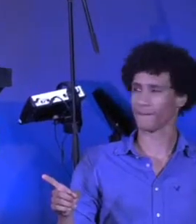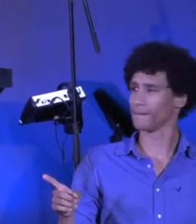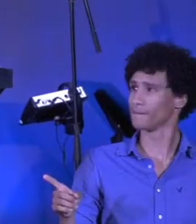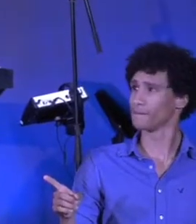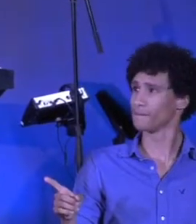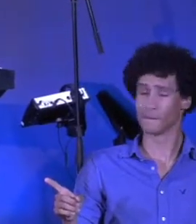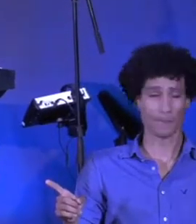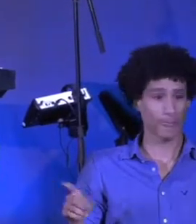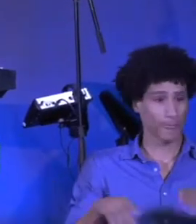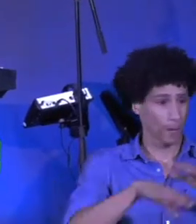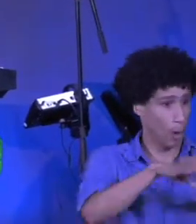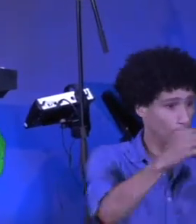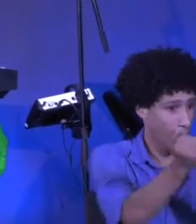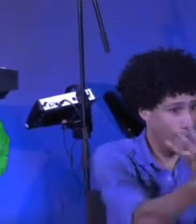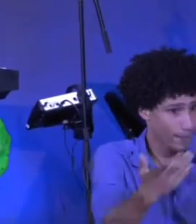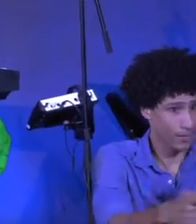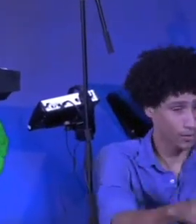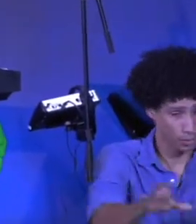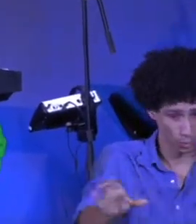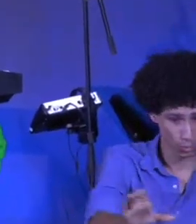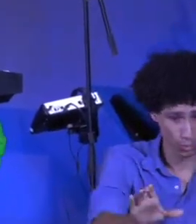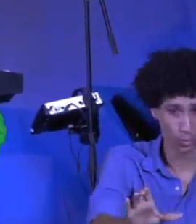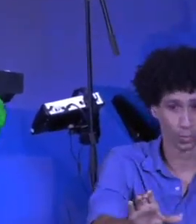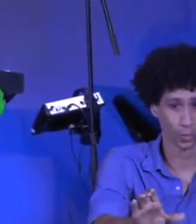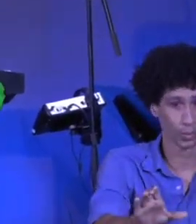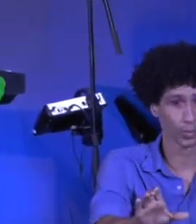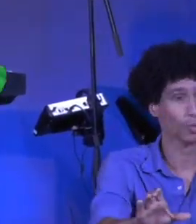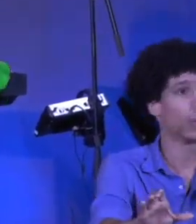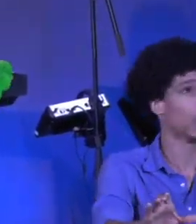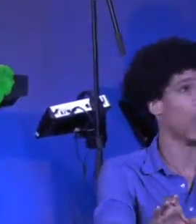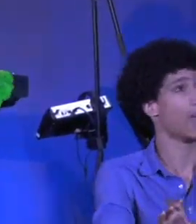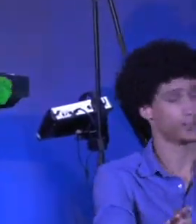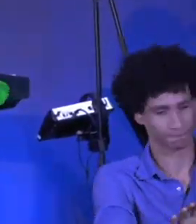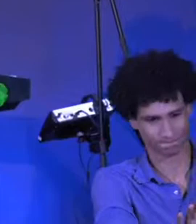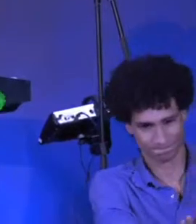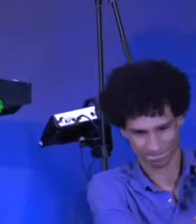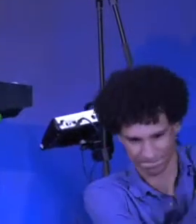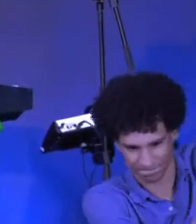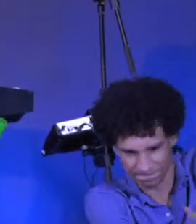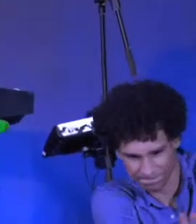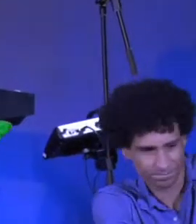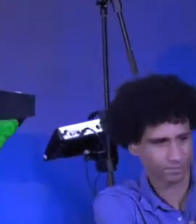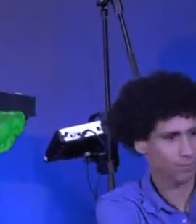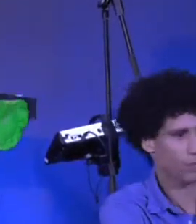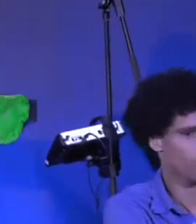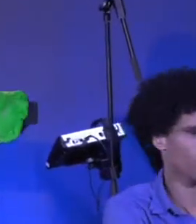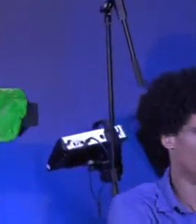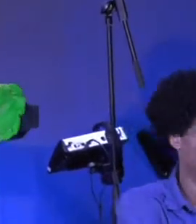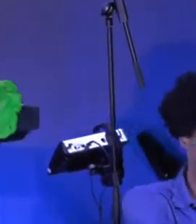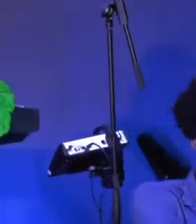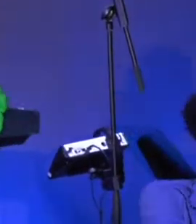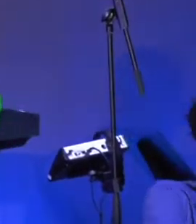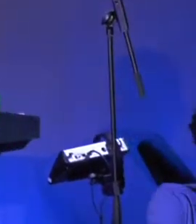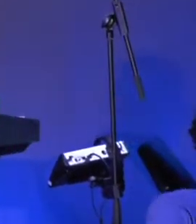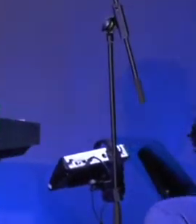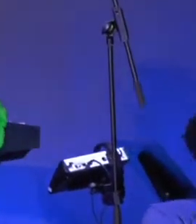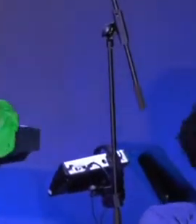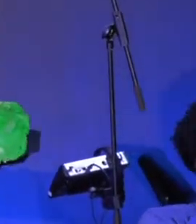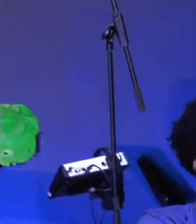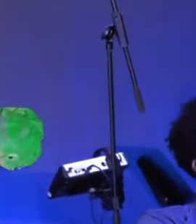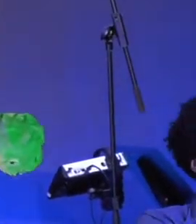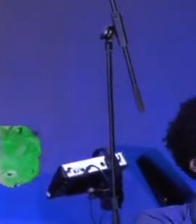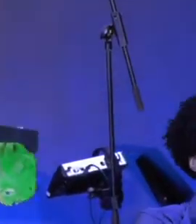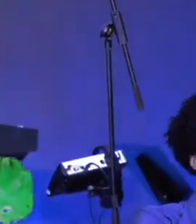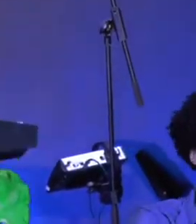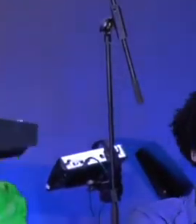on everything you do. You'll leave the imprint of God on your kids. You'll leave the imprint of